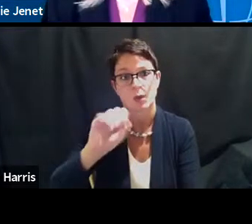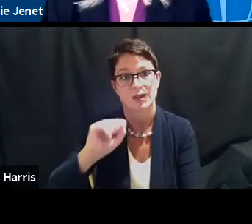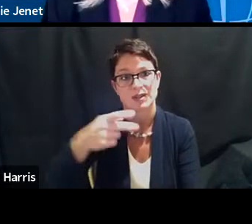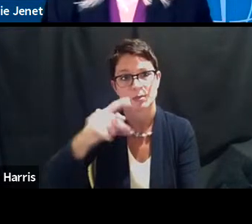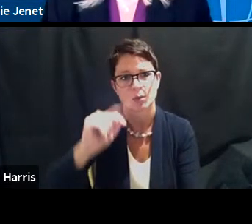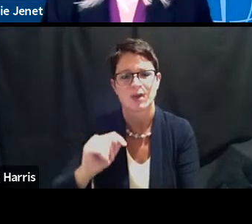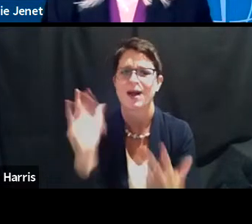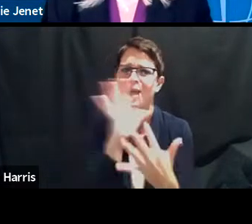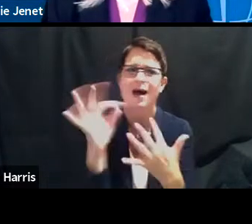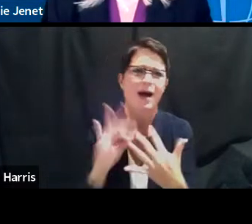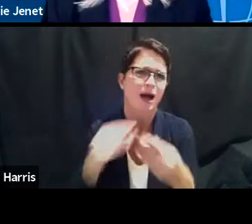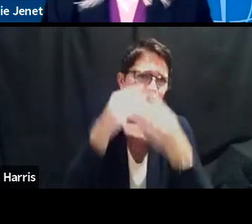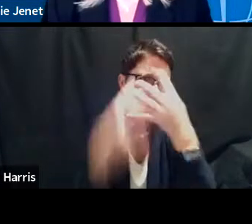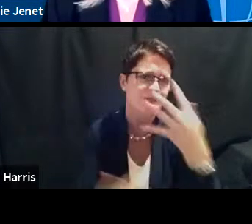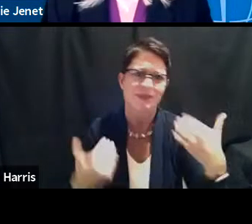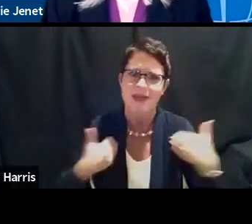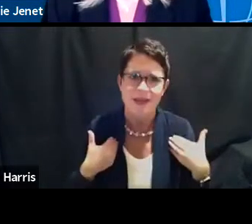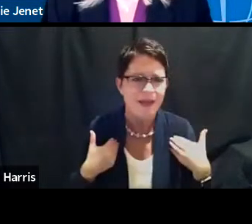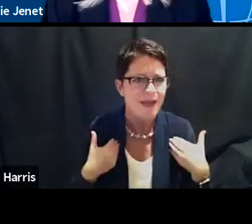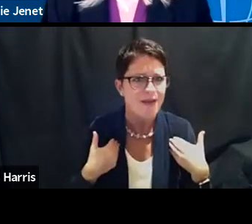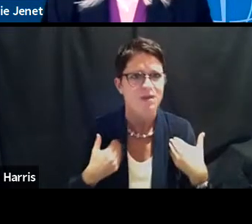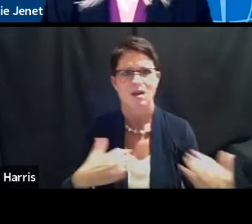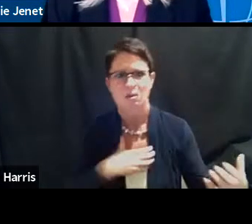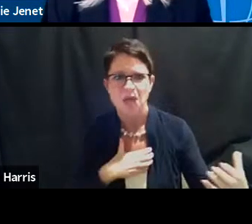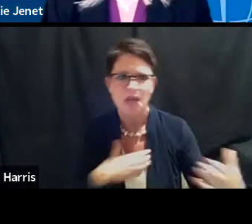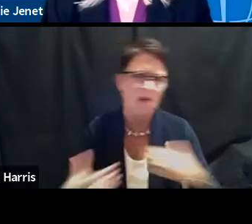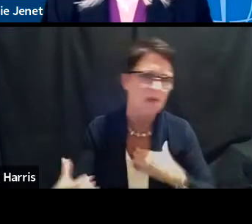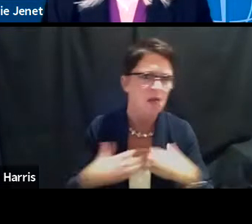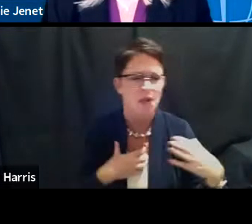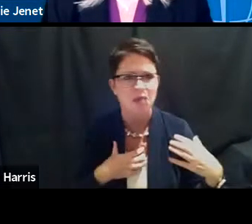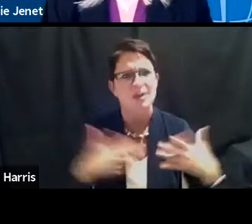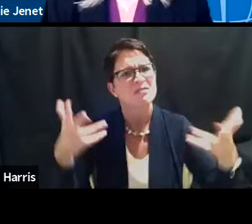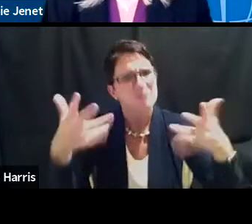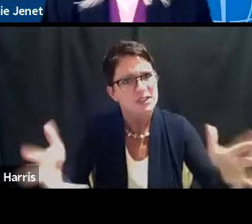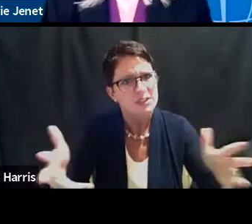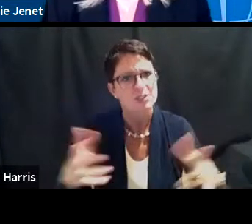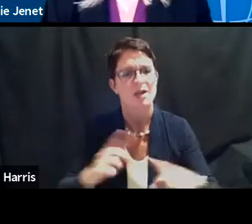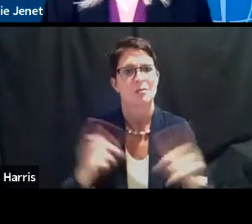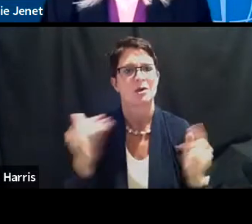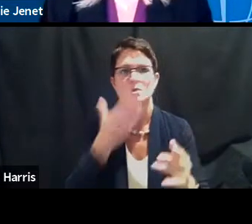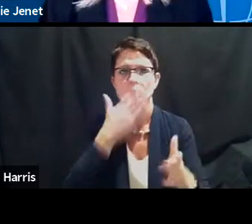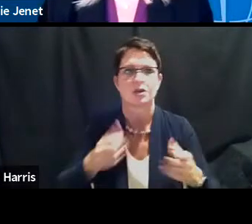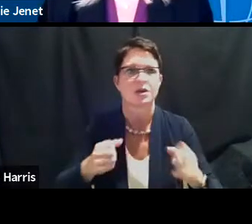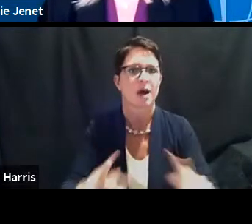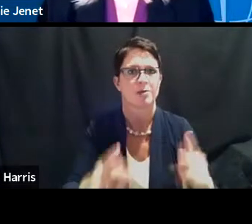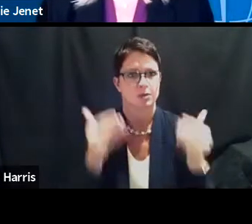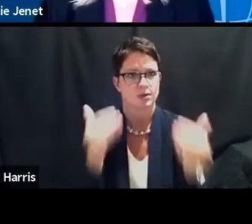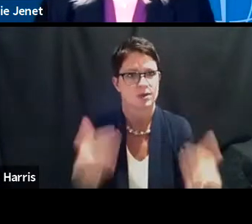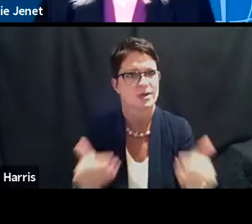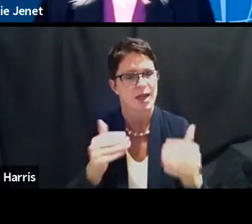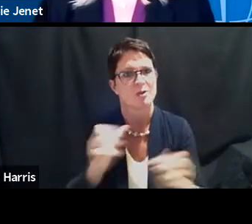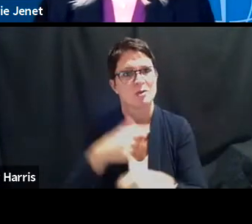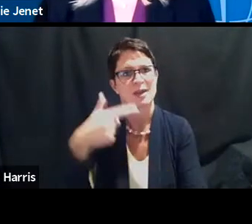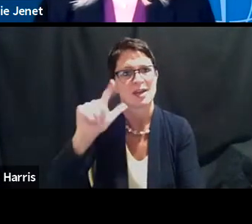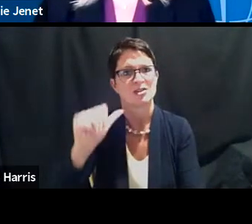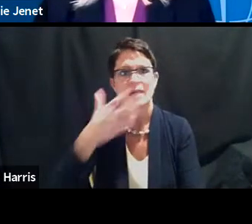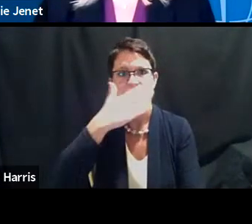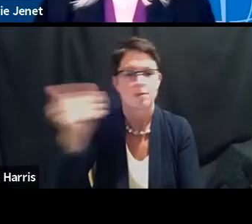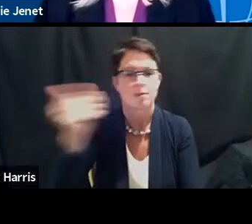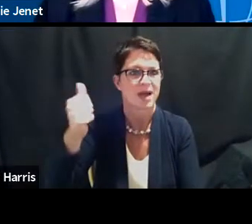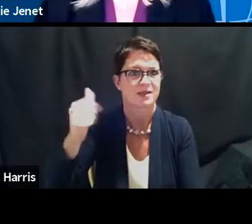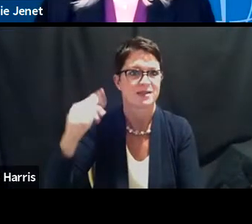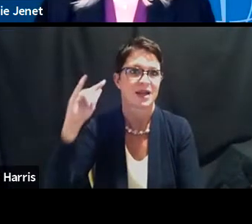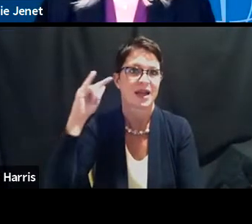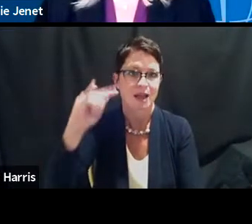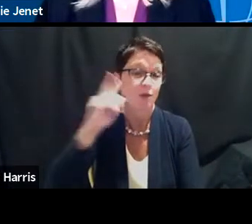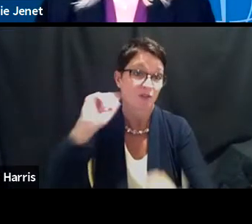of options. Instead of just complaining and whining, I think this could be a great opportunity to make LaGuardia the best connected airport